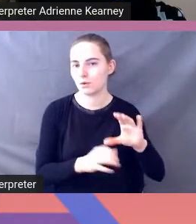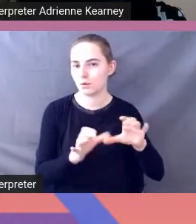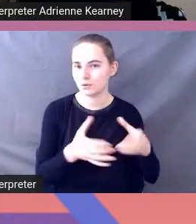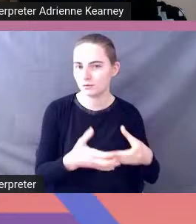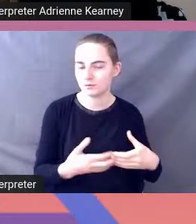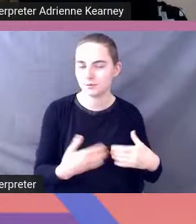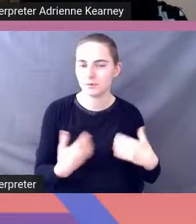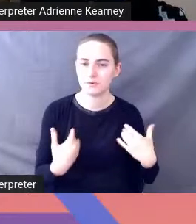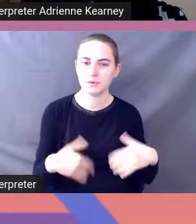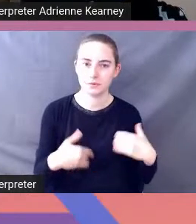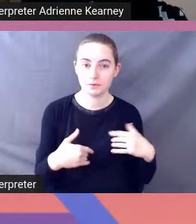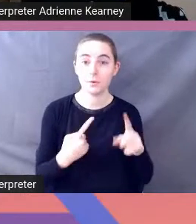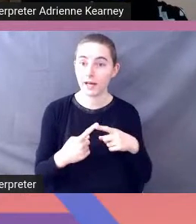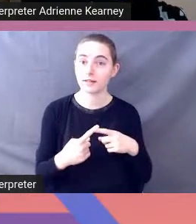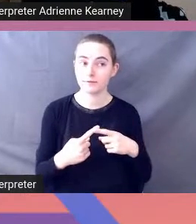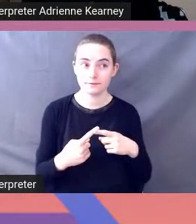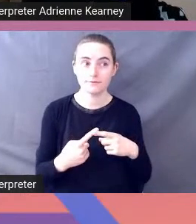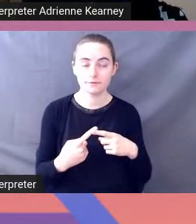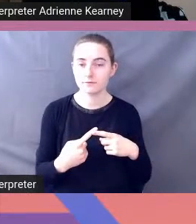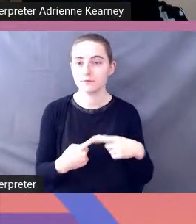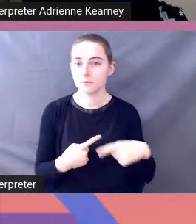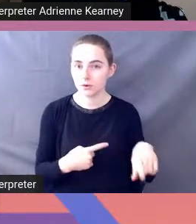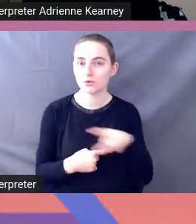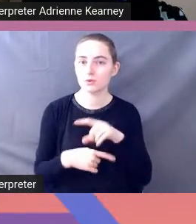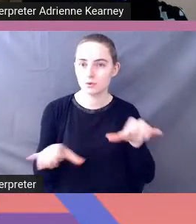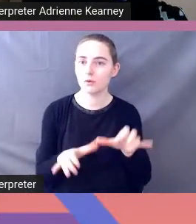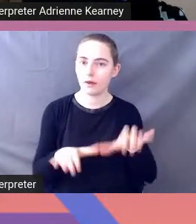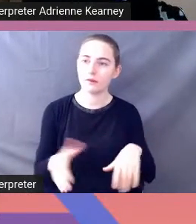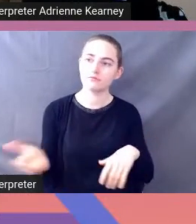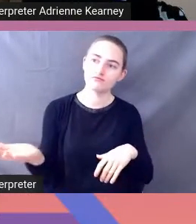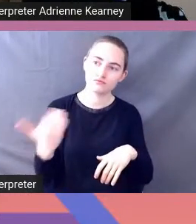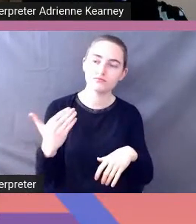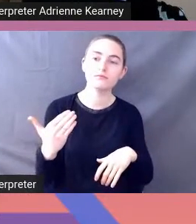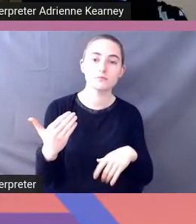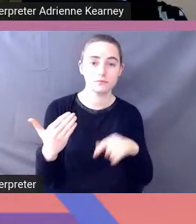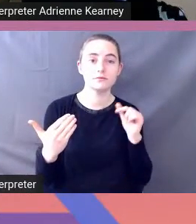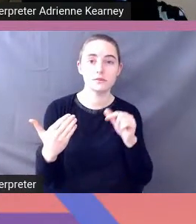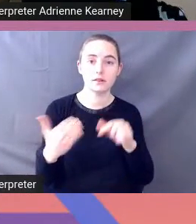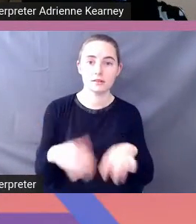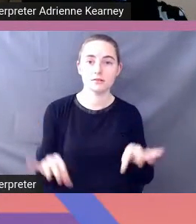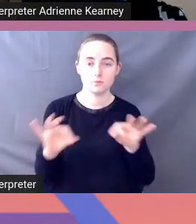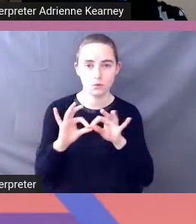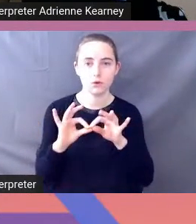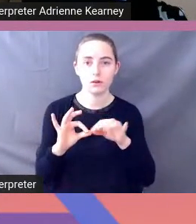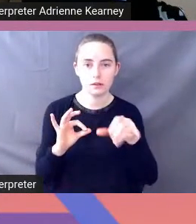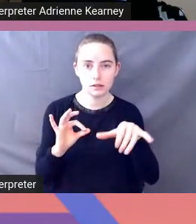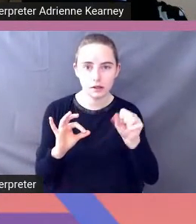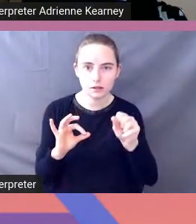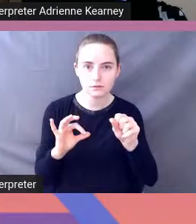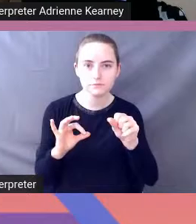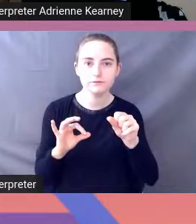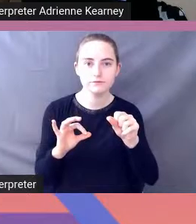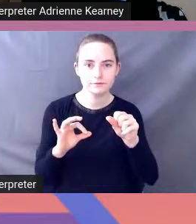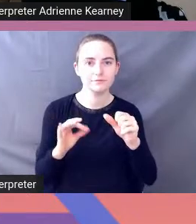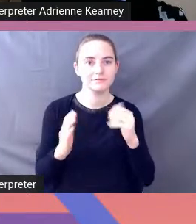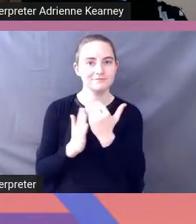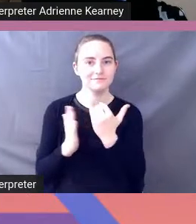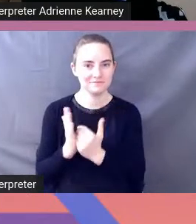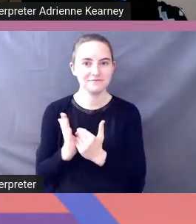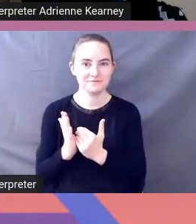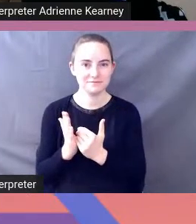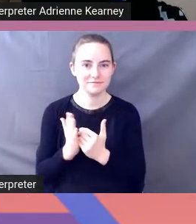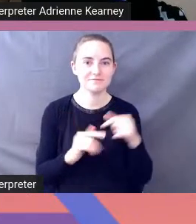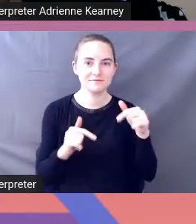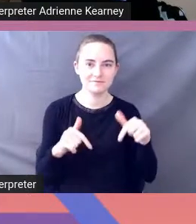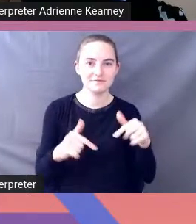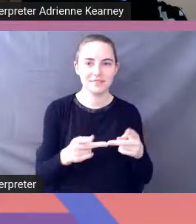in your organizing, which you definitely need to do, first you need to make sure that the space that you're going to be bringing them into is actually safe for them to be in, and you need to